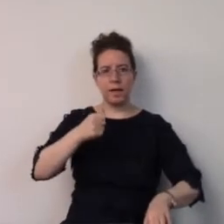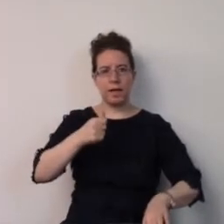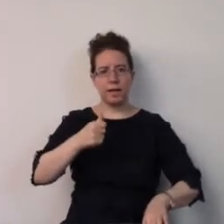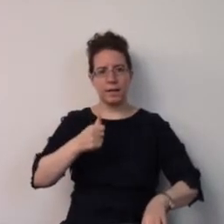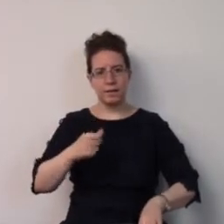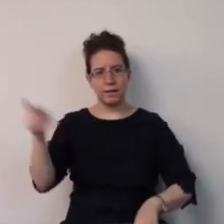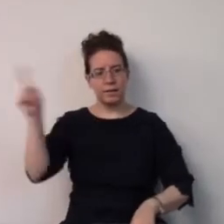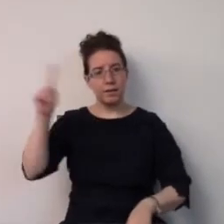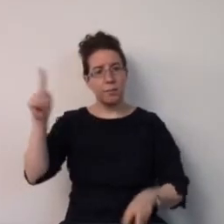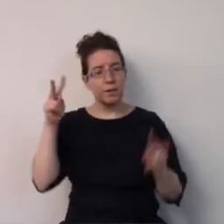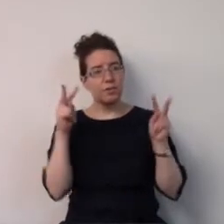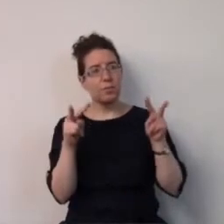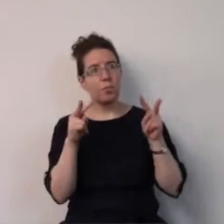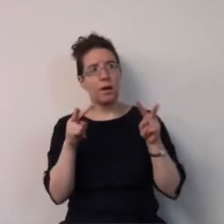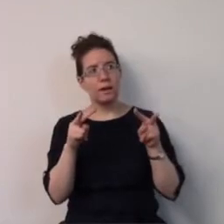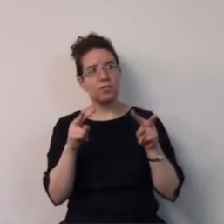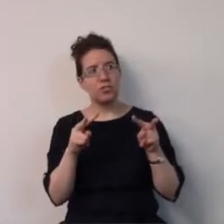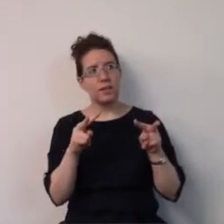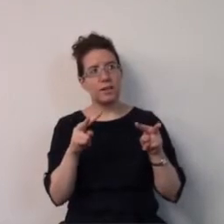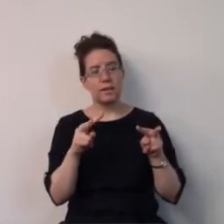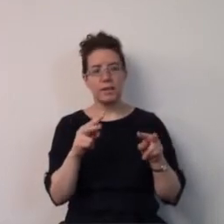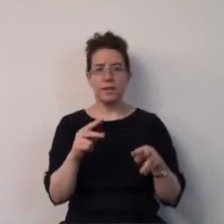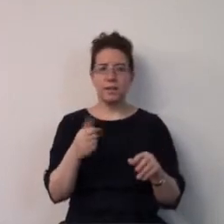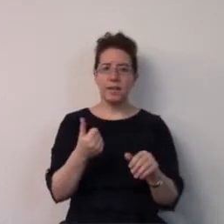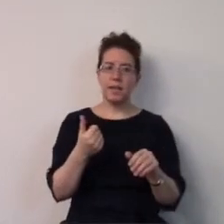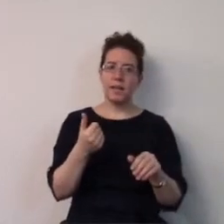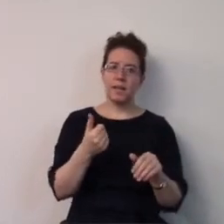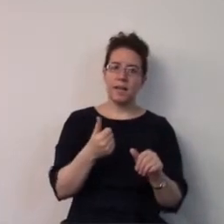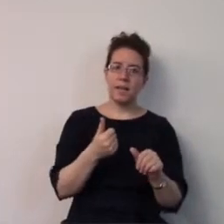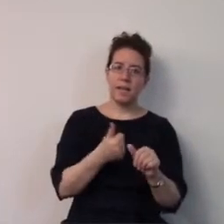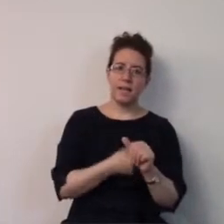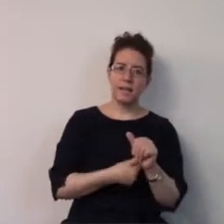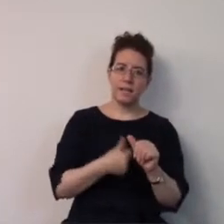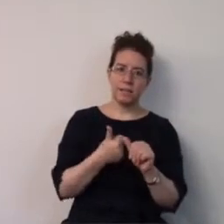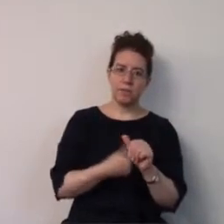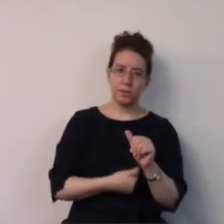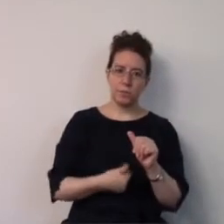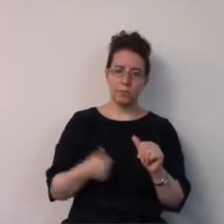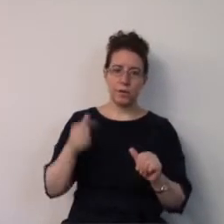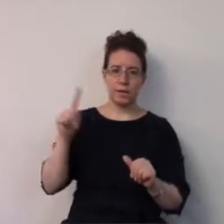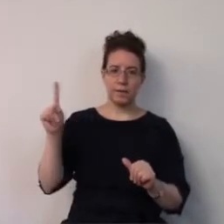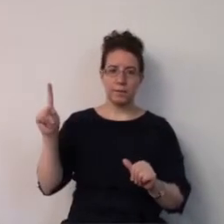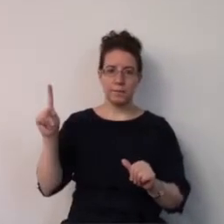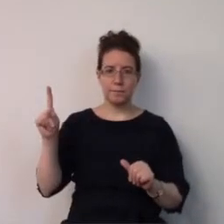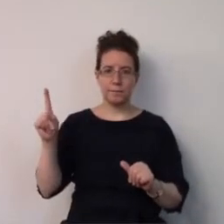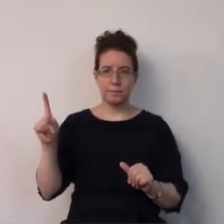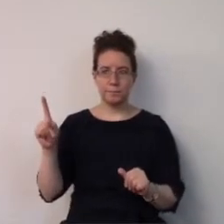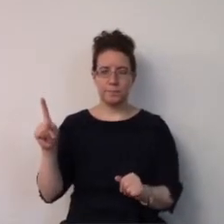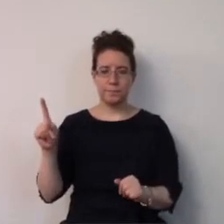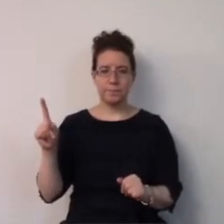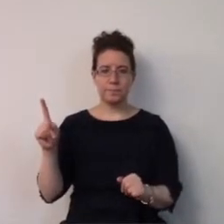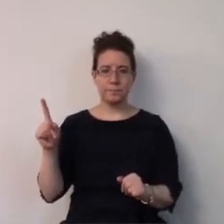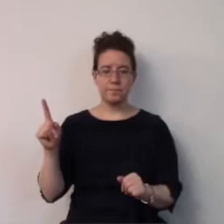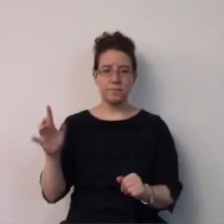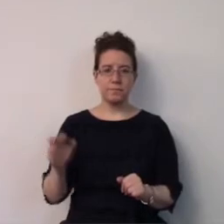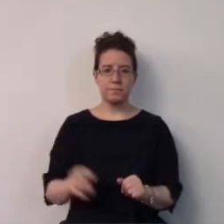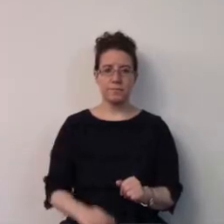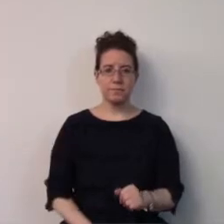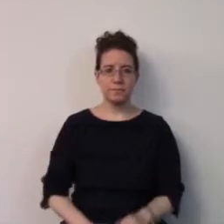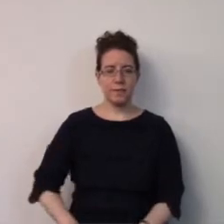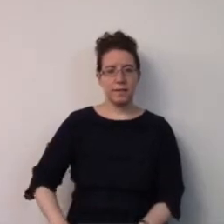about and he testified and he's sharing, this is my story. This is what happened to me. He's telling you somebody's